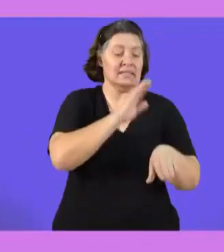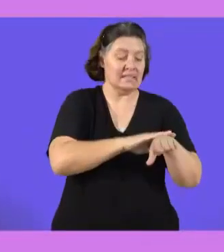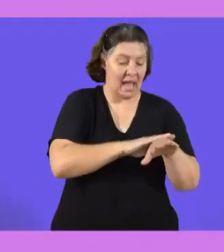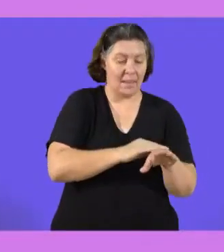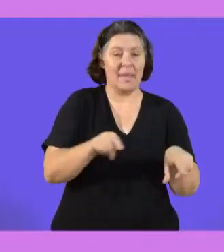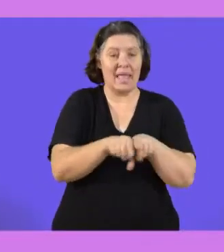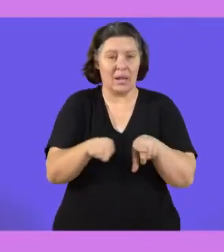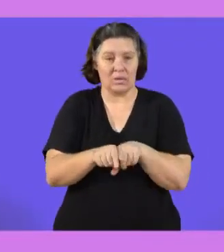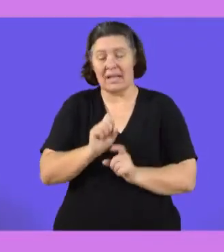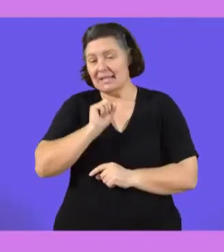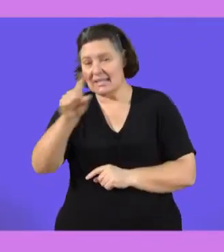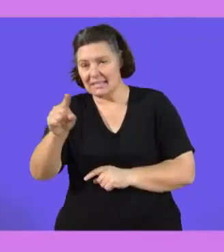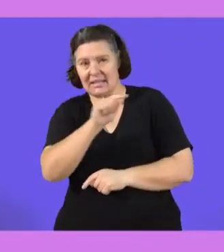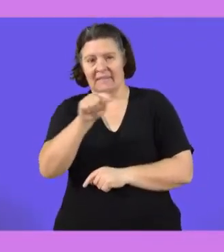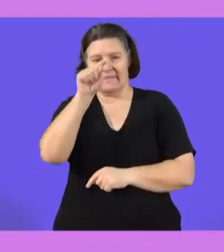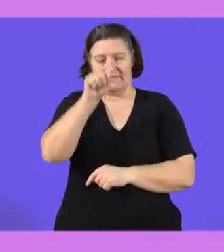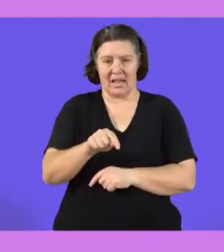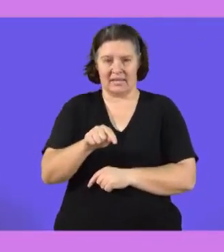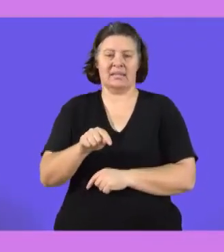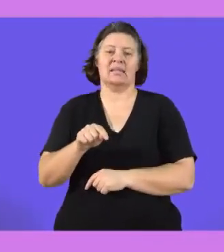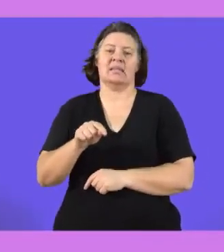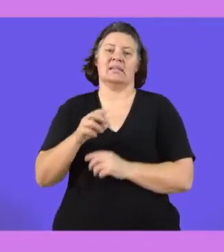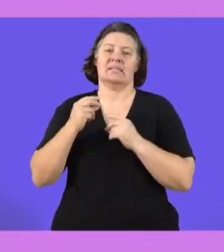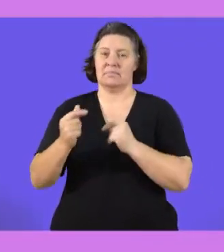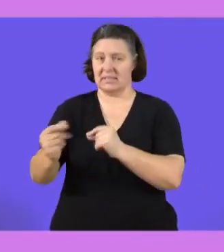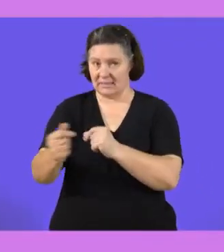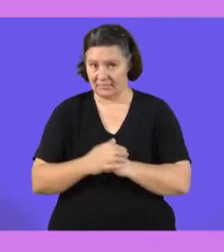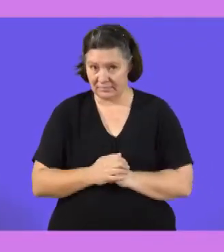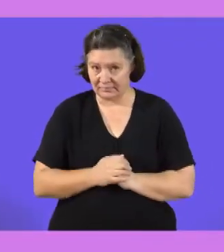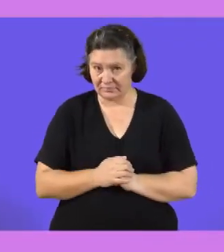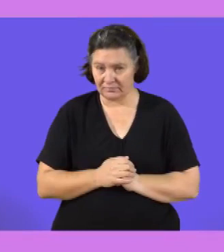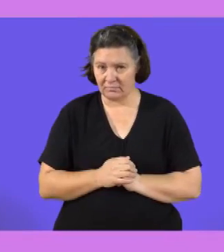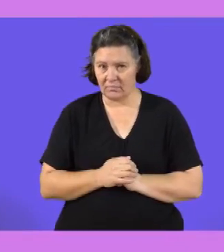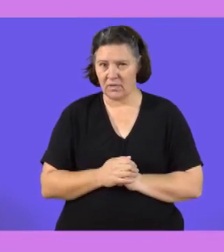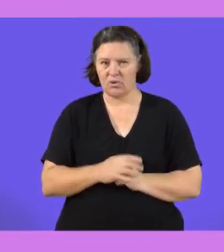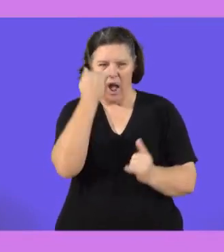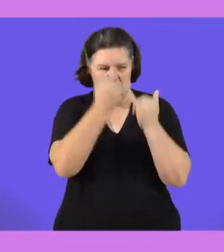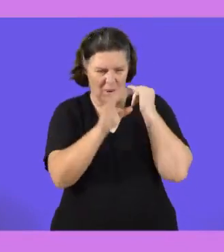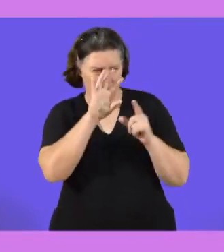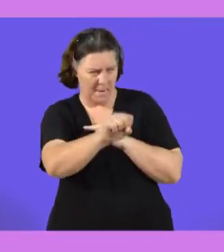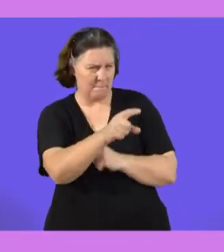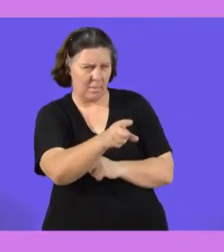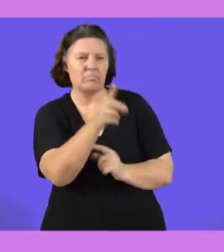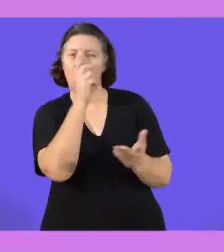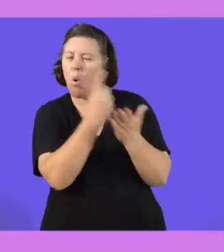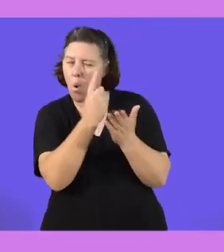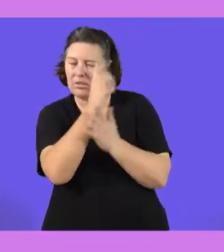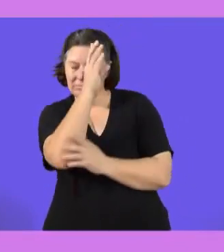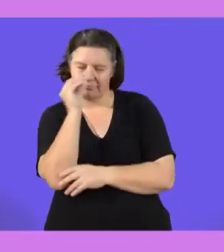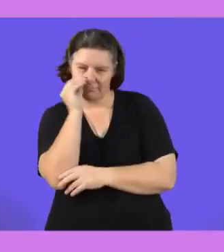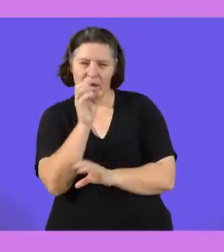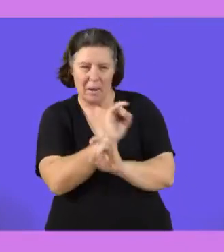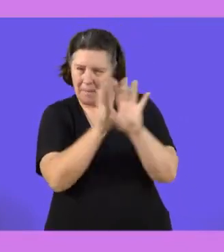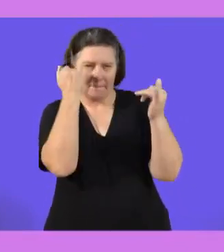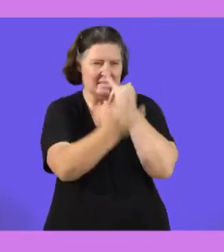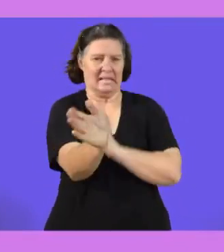time equals distance divided by speed. Now, what are the common errors that we normally observe? All right, so please be on the lookout for